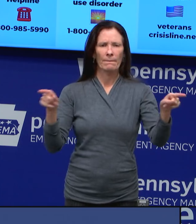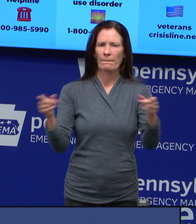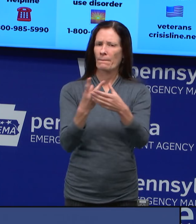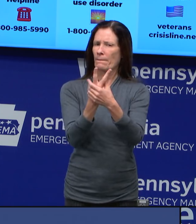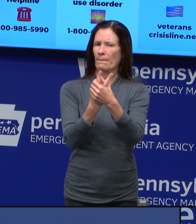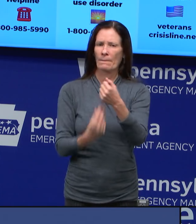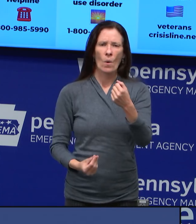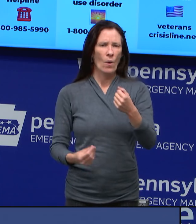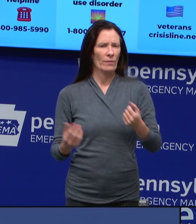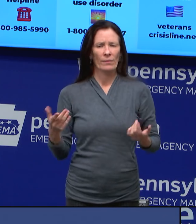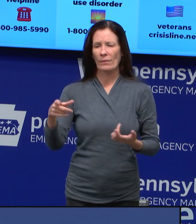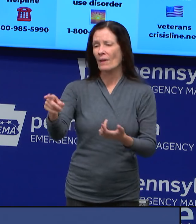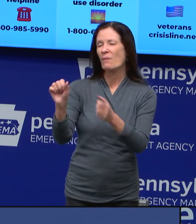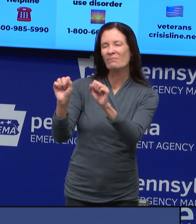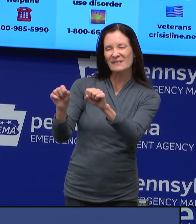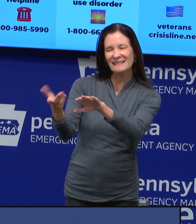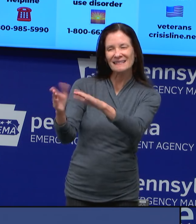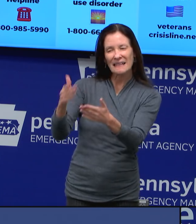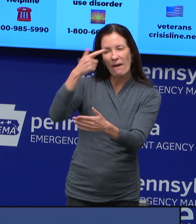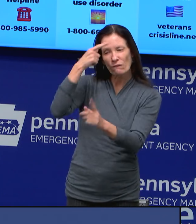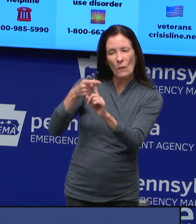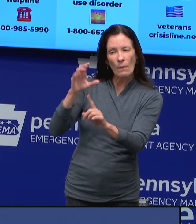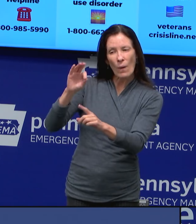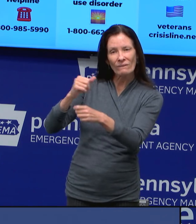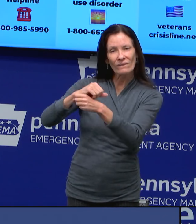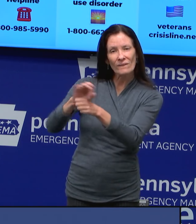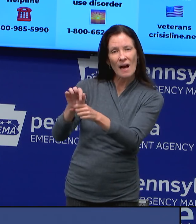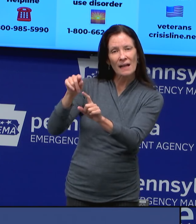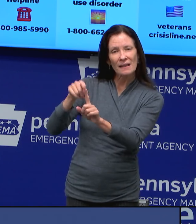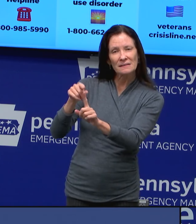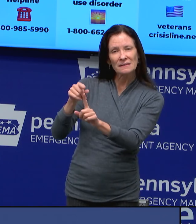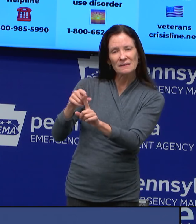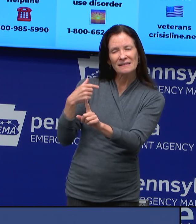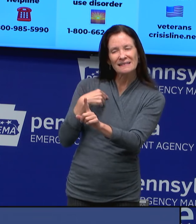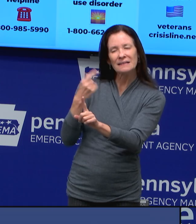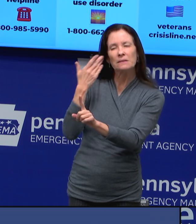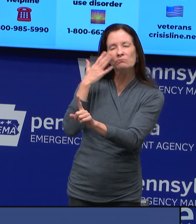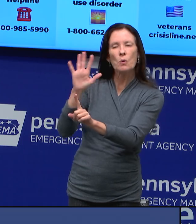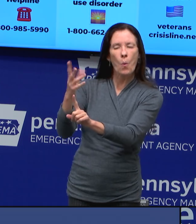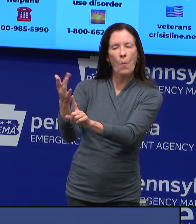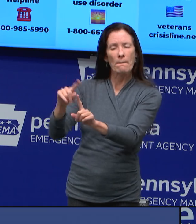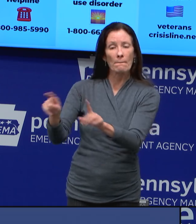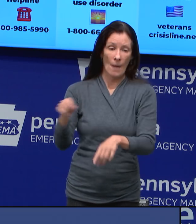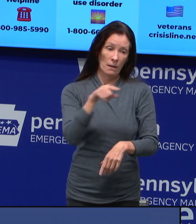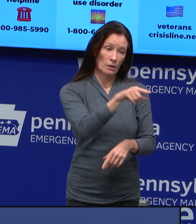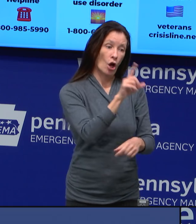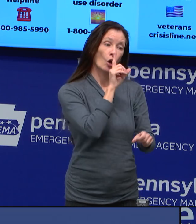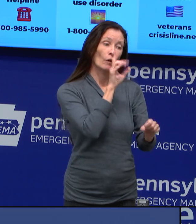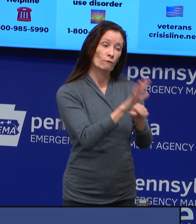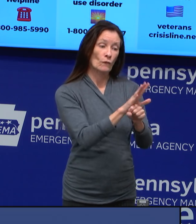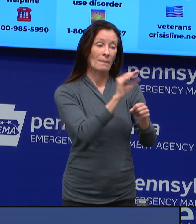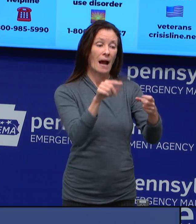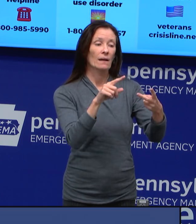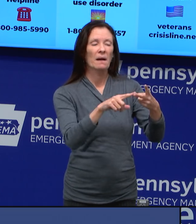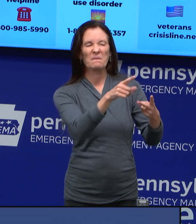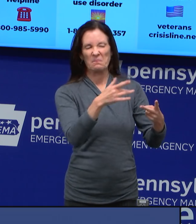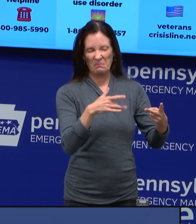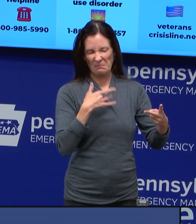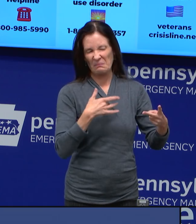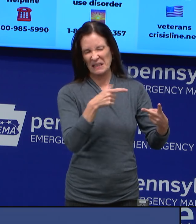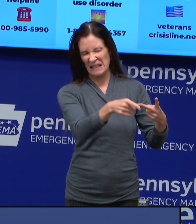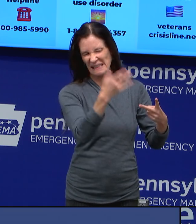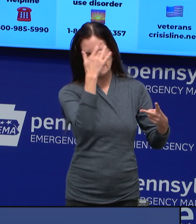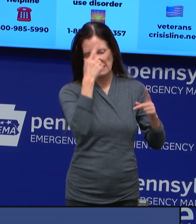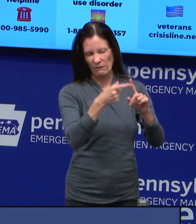to do that in the near future. From WPXI, what is the significance of 2 or more consecutive days without reported COVID